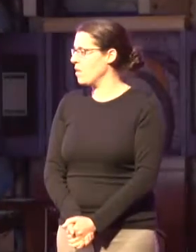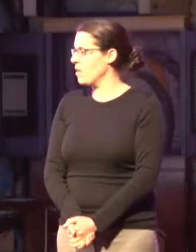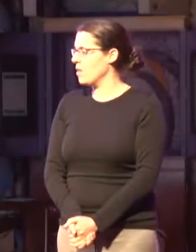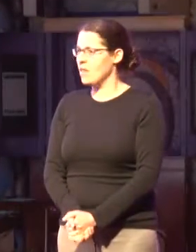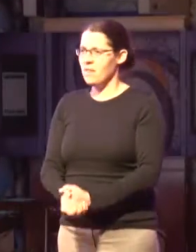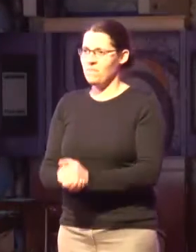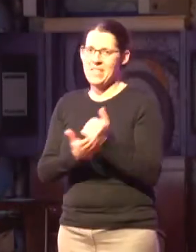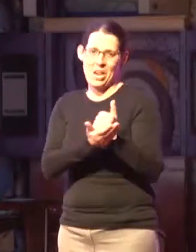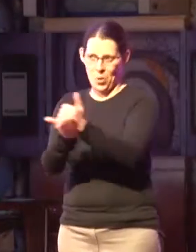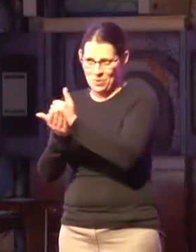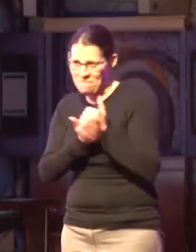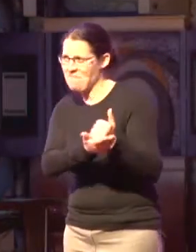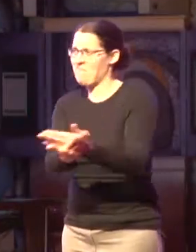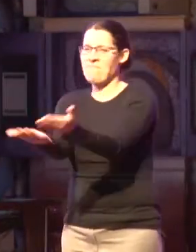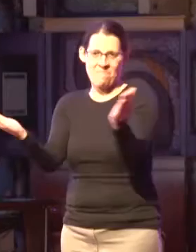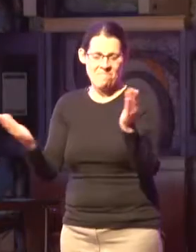Tēnā koutou katoa.